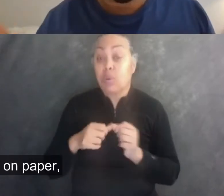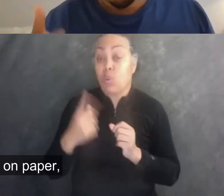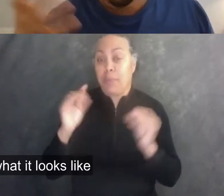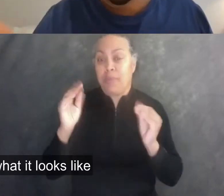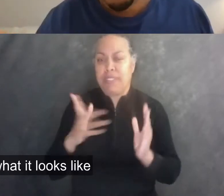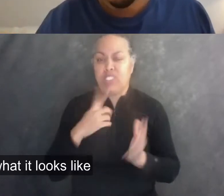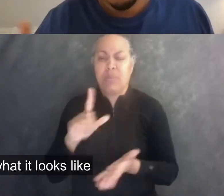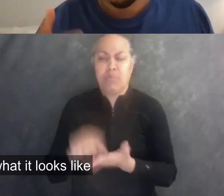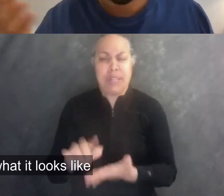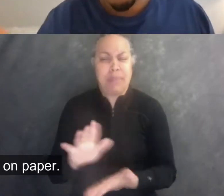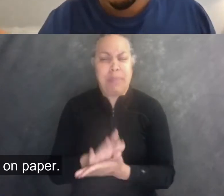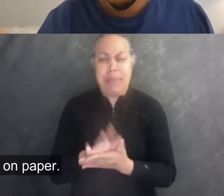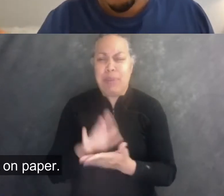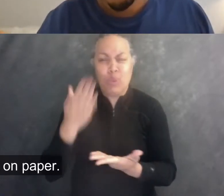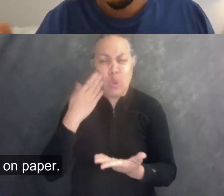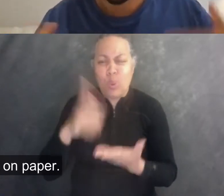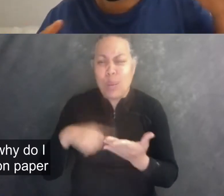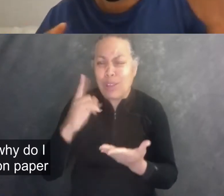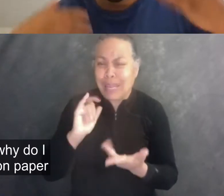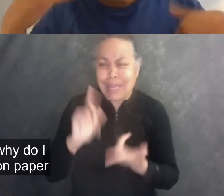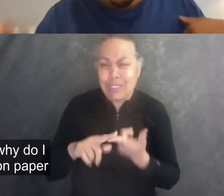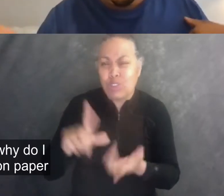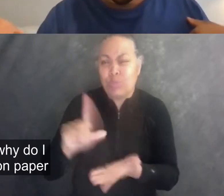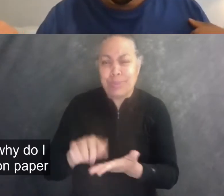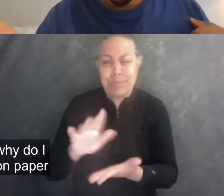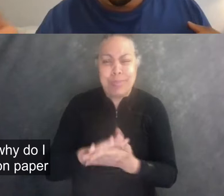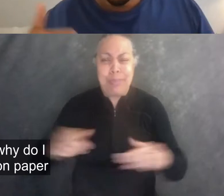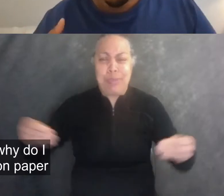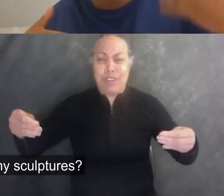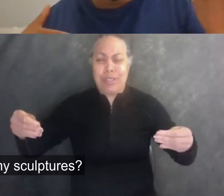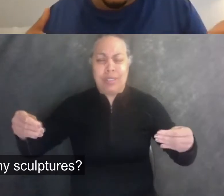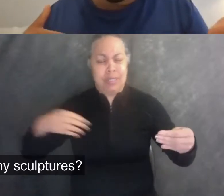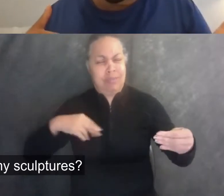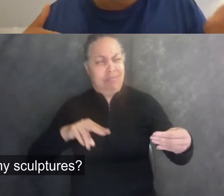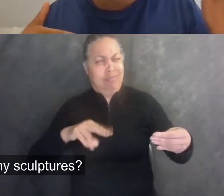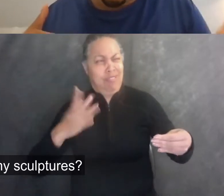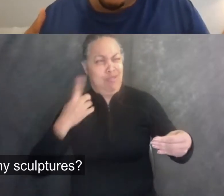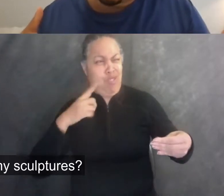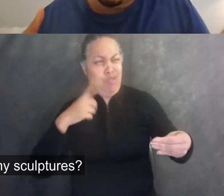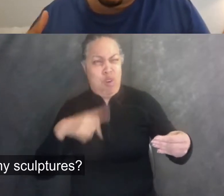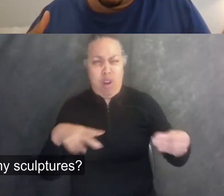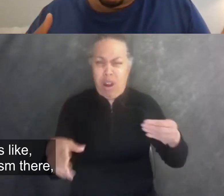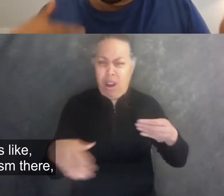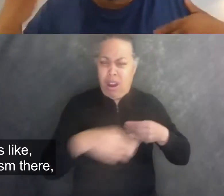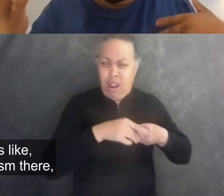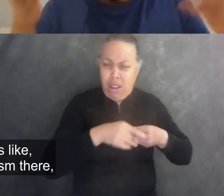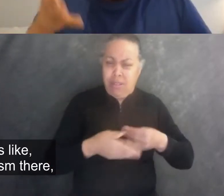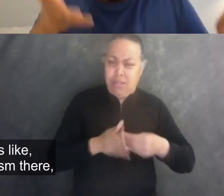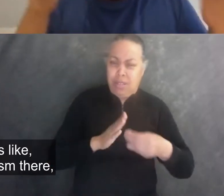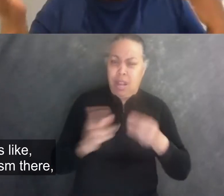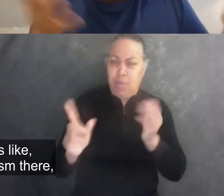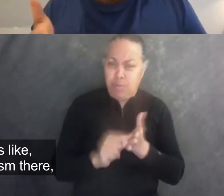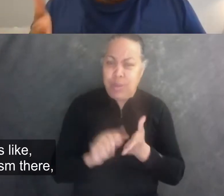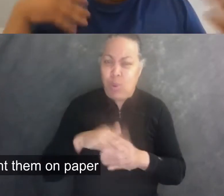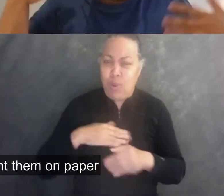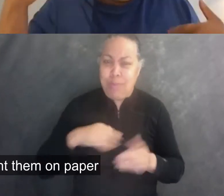on paper, you don't really know what it looked like if you don't print it on paper. But I was like, why do I need to print it on paper if I'm printing it on my sculptures? You know, it's like there